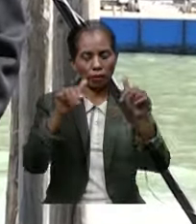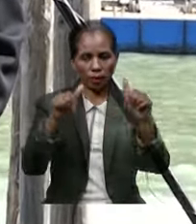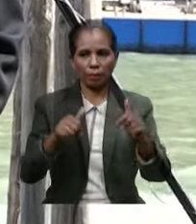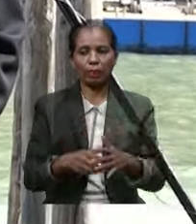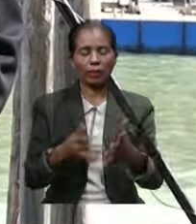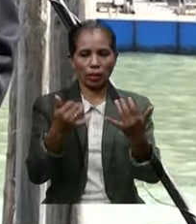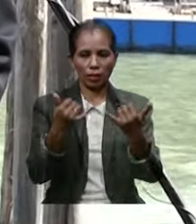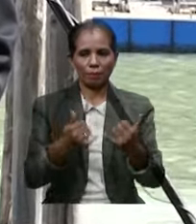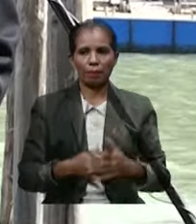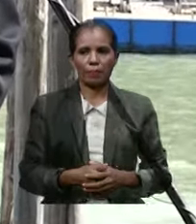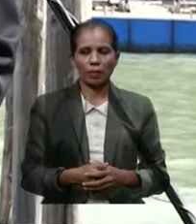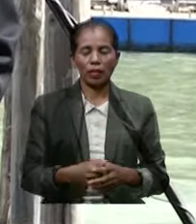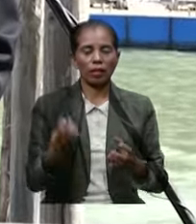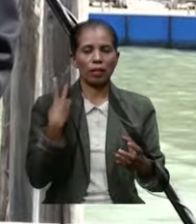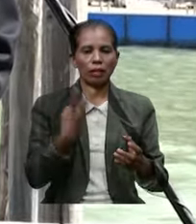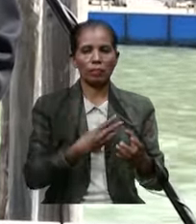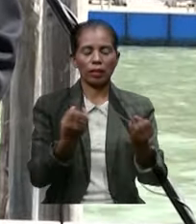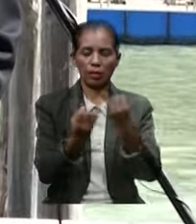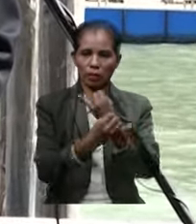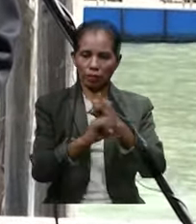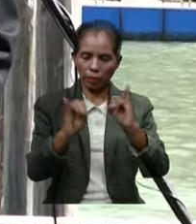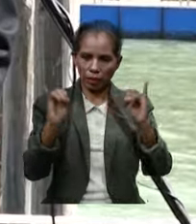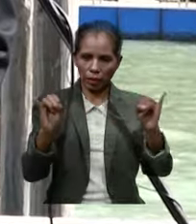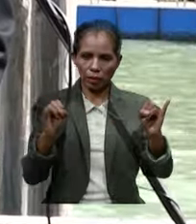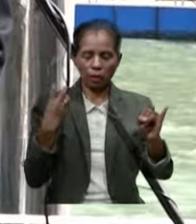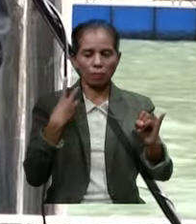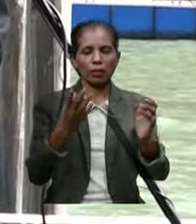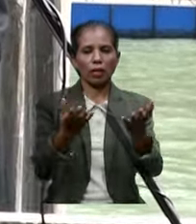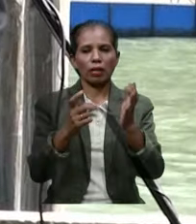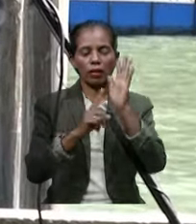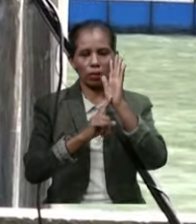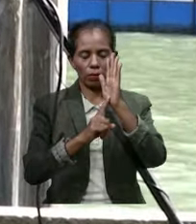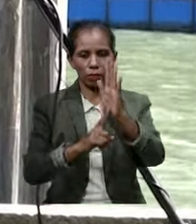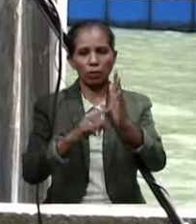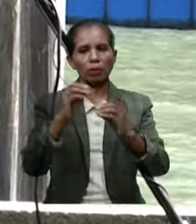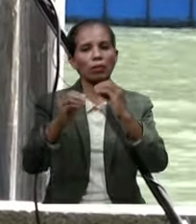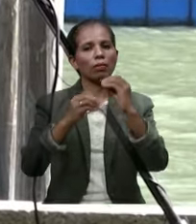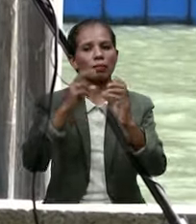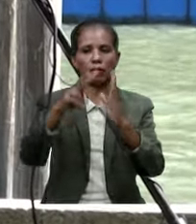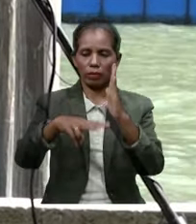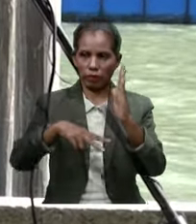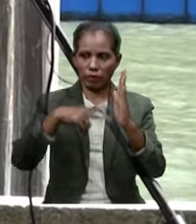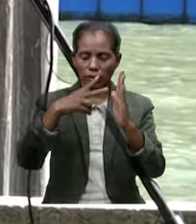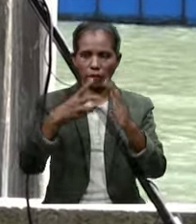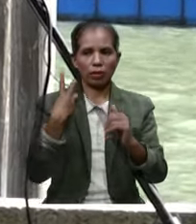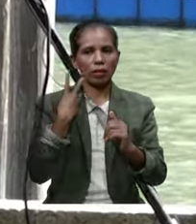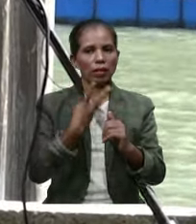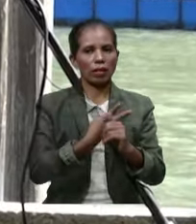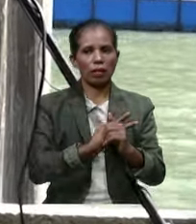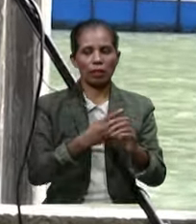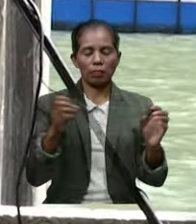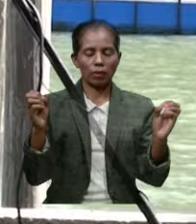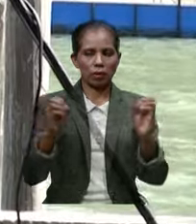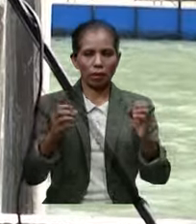Our path to independence was long and difficult, but we would not have been able